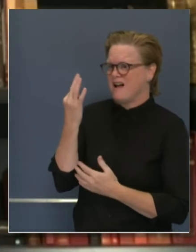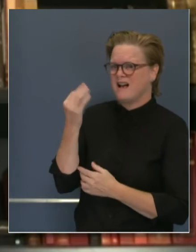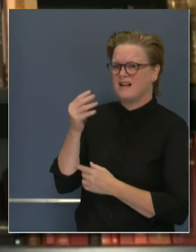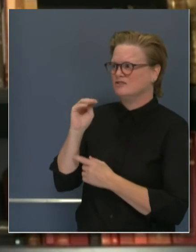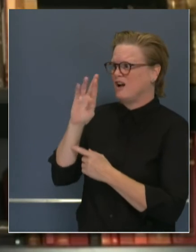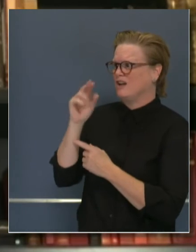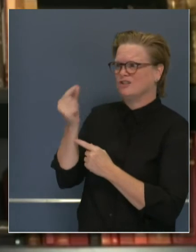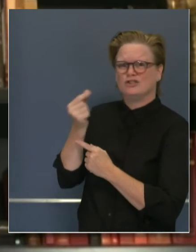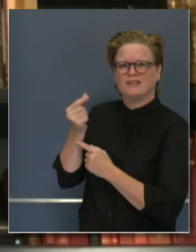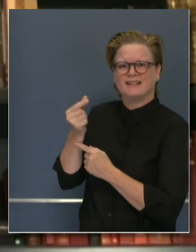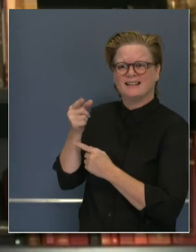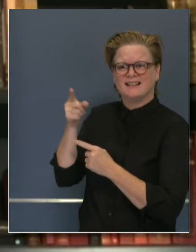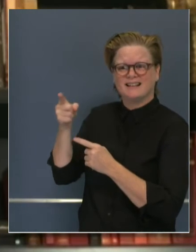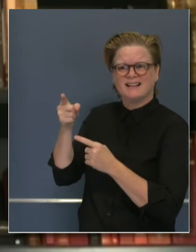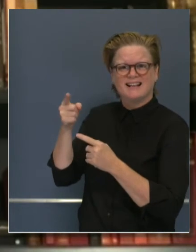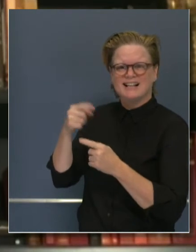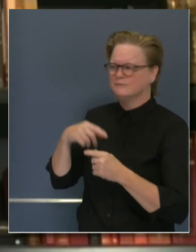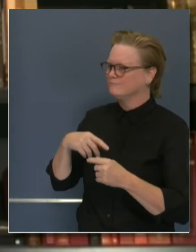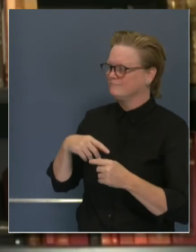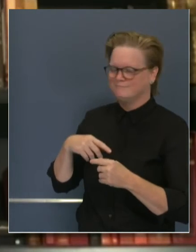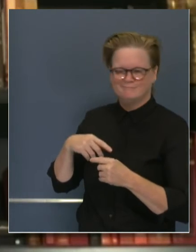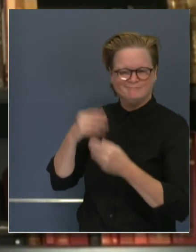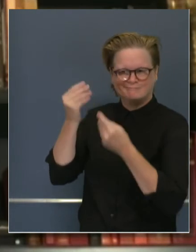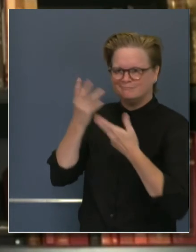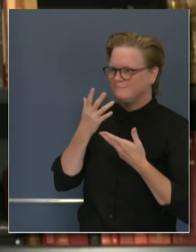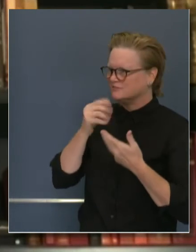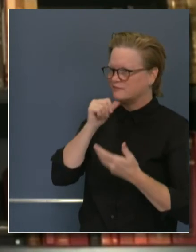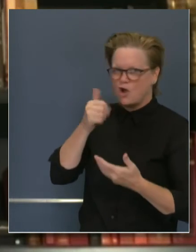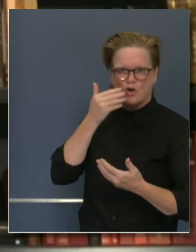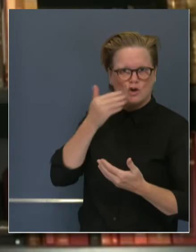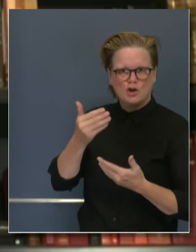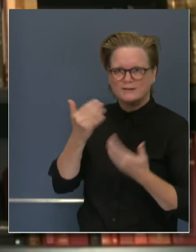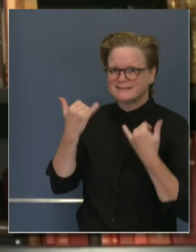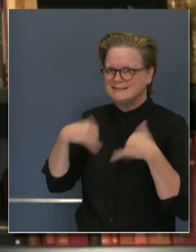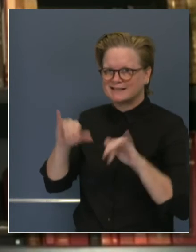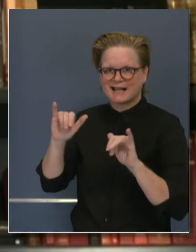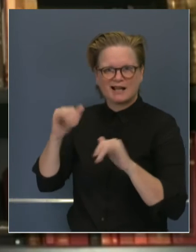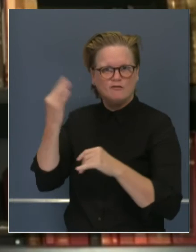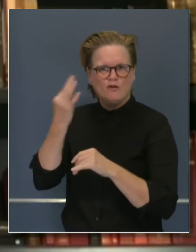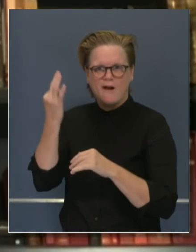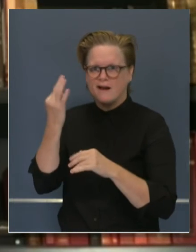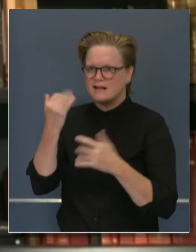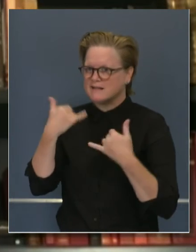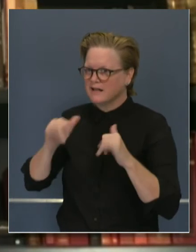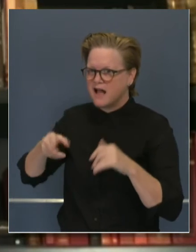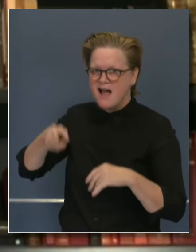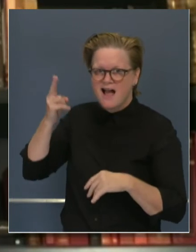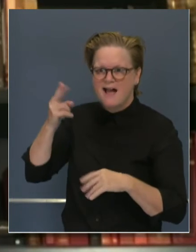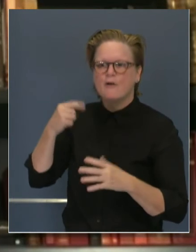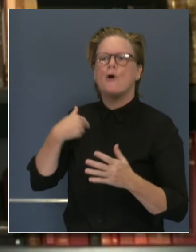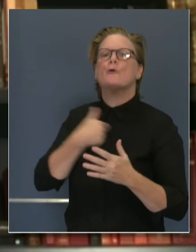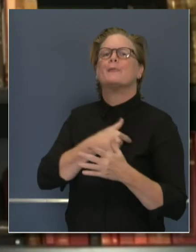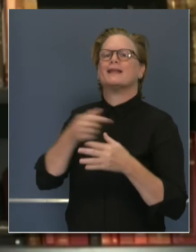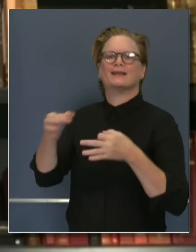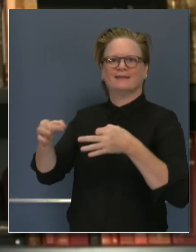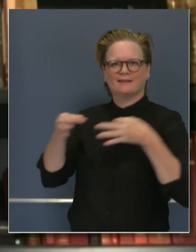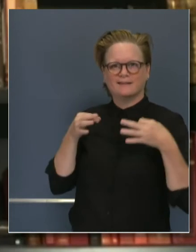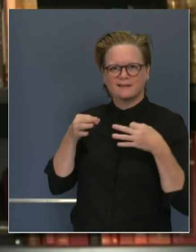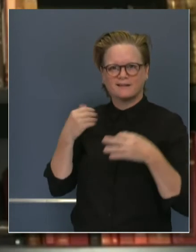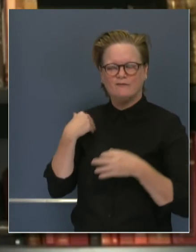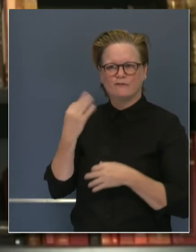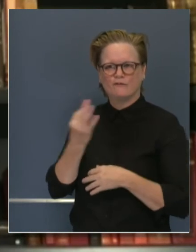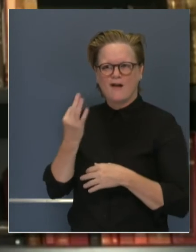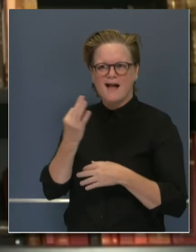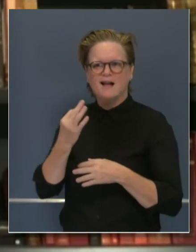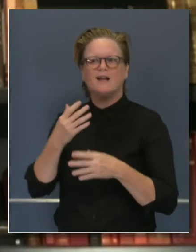bit. Tomorrow, you will be making announcements, updating based upon the data that you're getting this weekend. Maybe you can